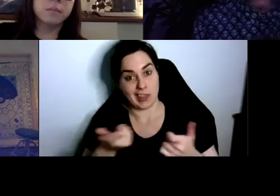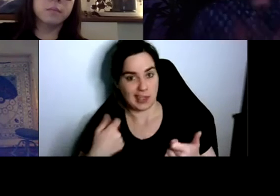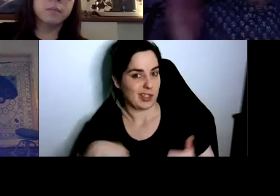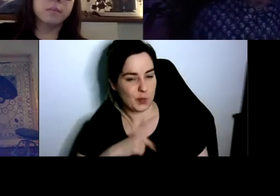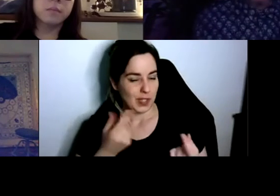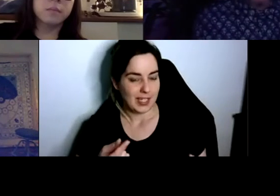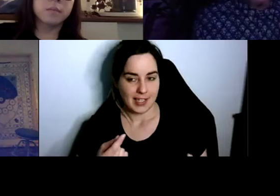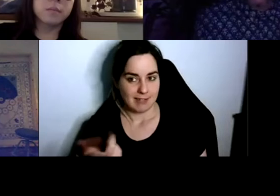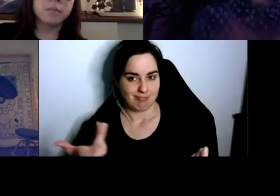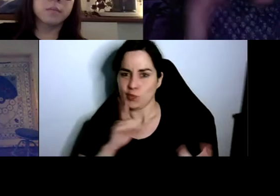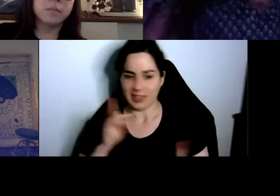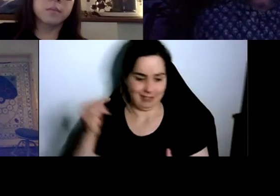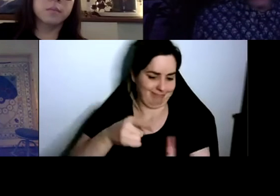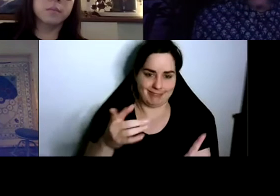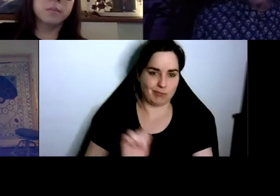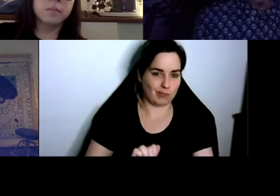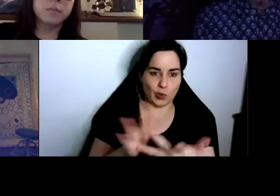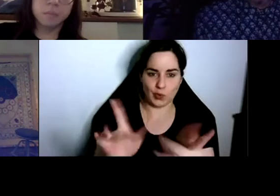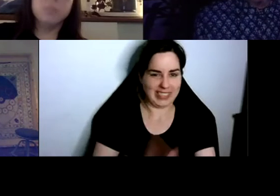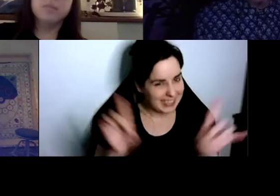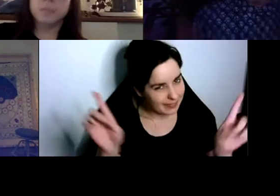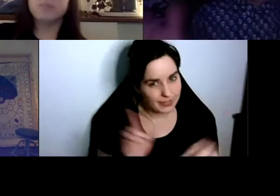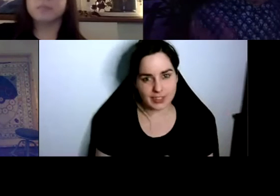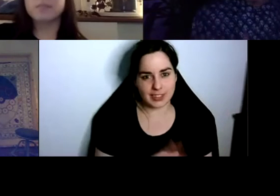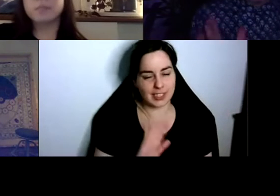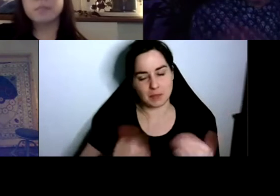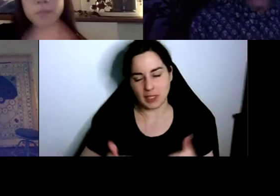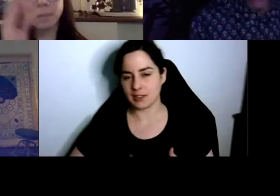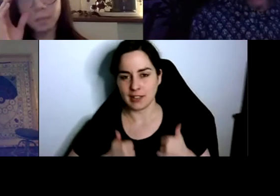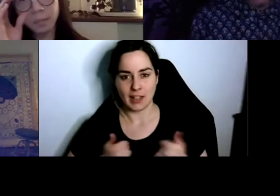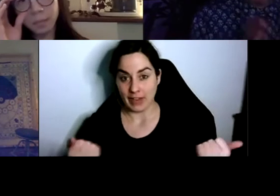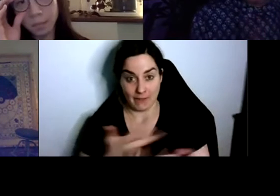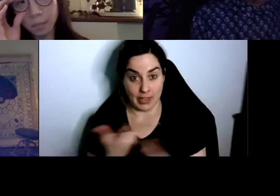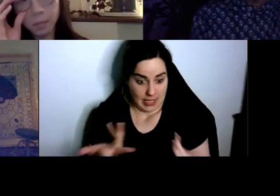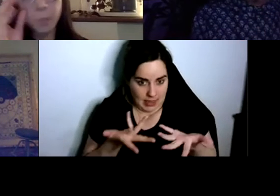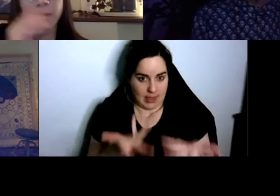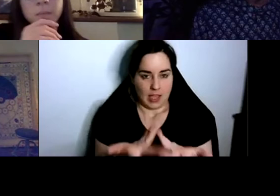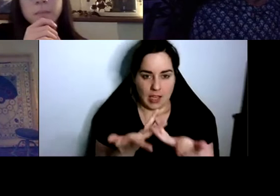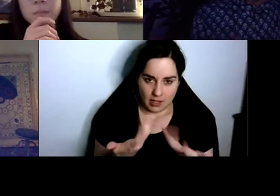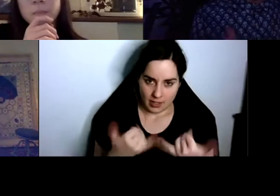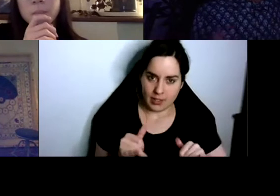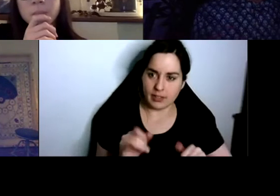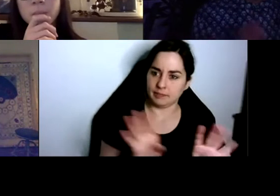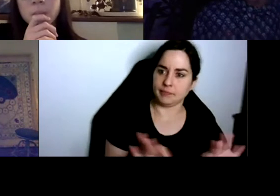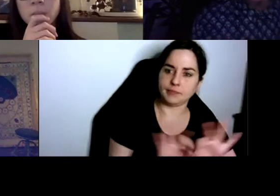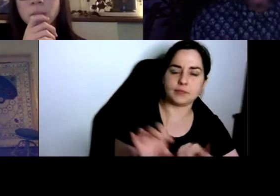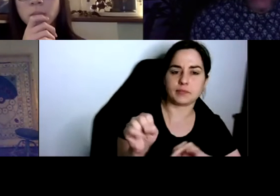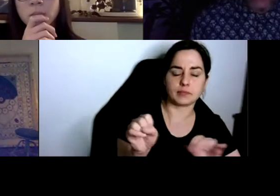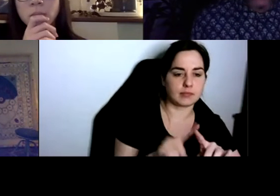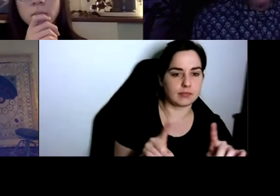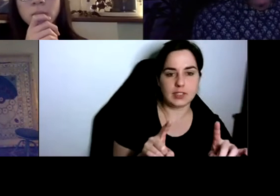know, it's a totally different planet, and all of those things are still there and still very important, but they just take on